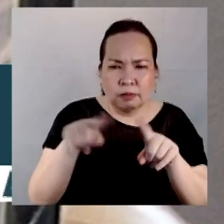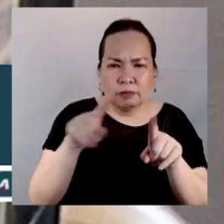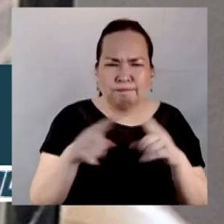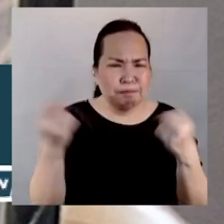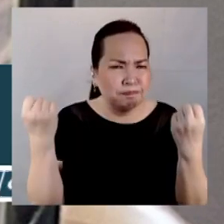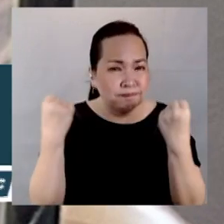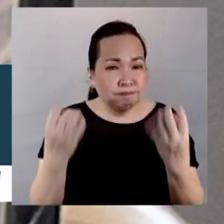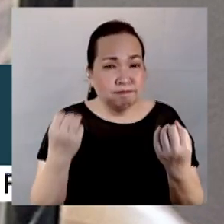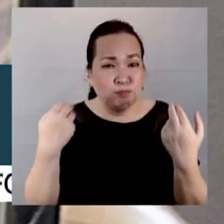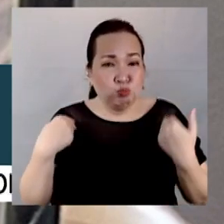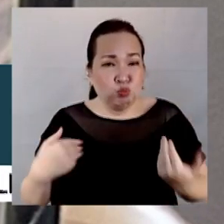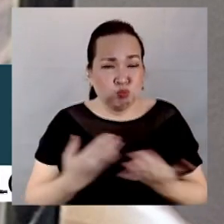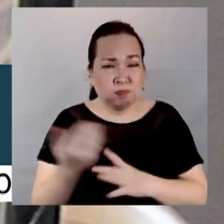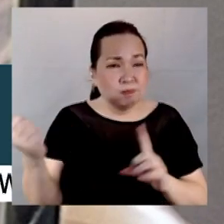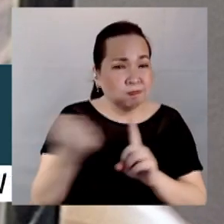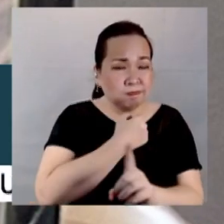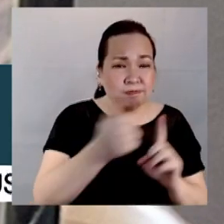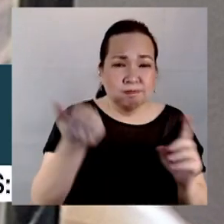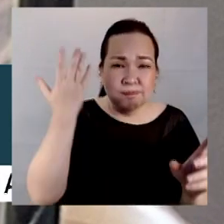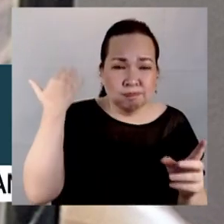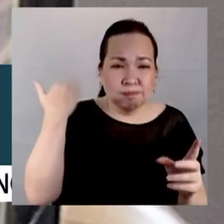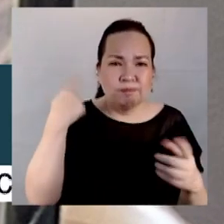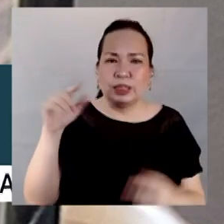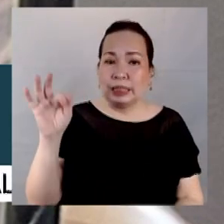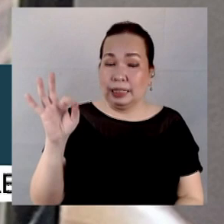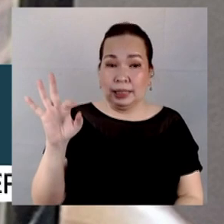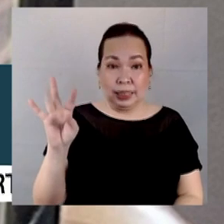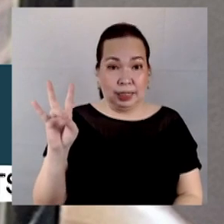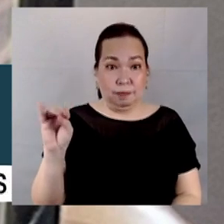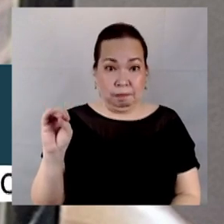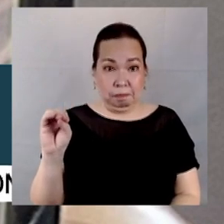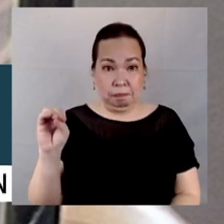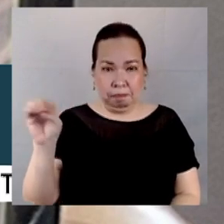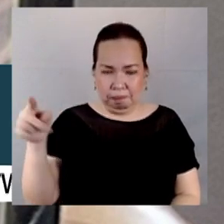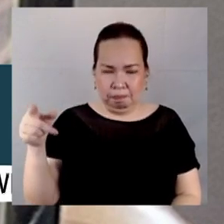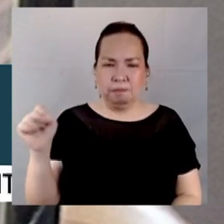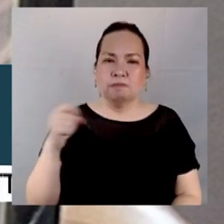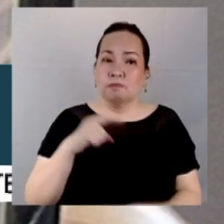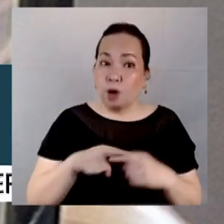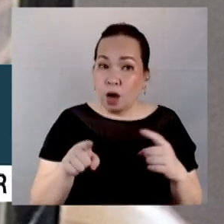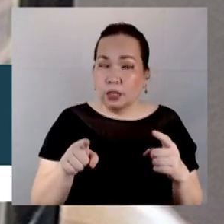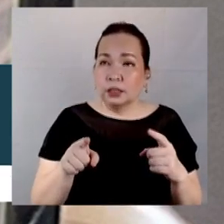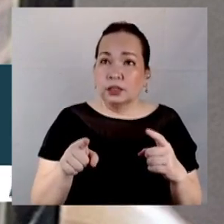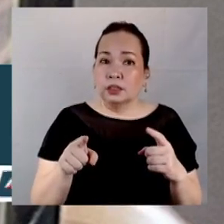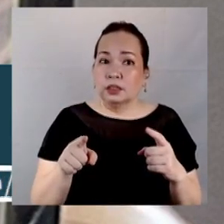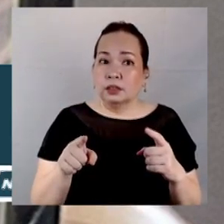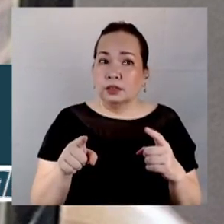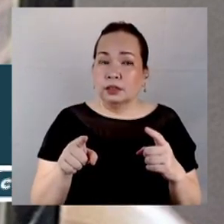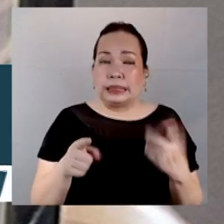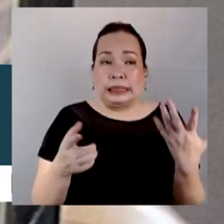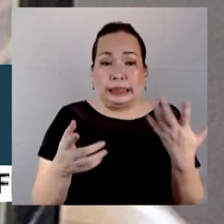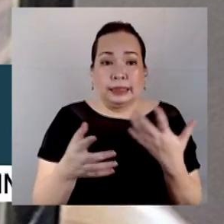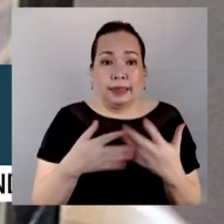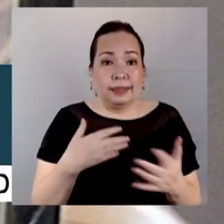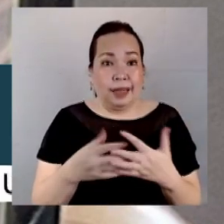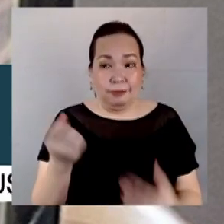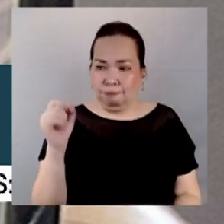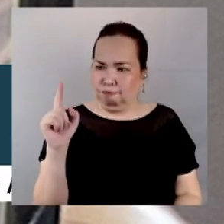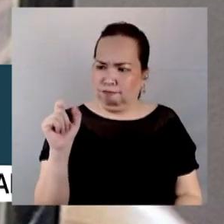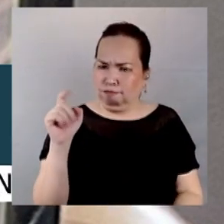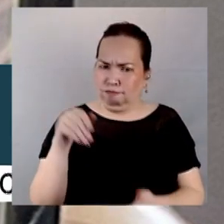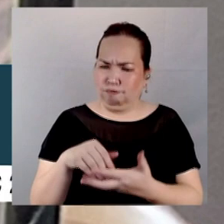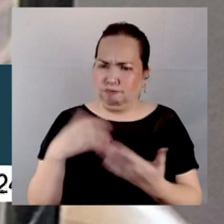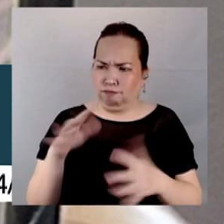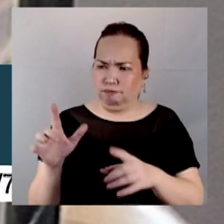the martial law in the 1970s. Despite this, Carmina, or rather, even if 11,000 already seems